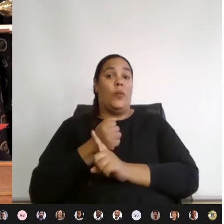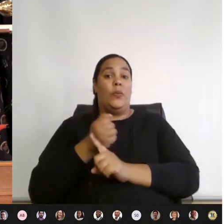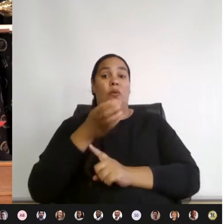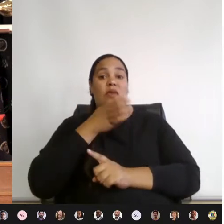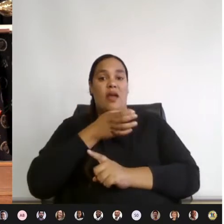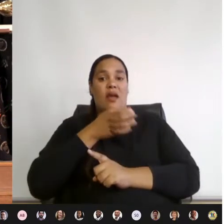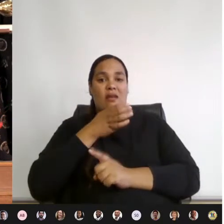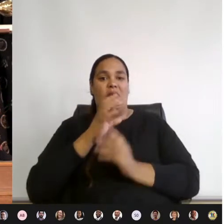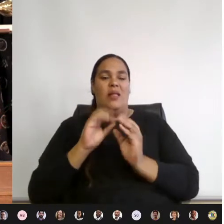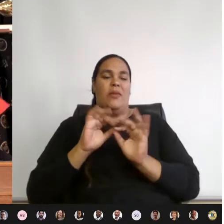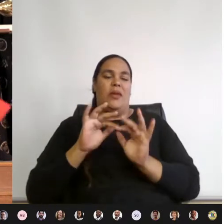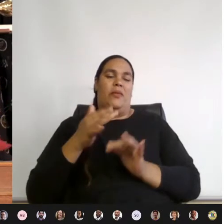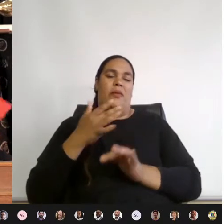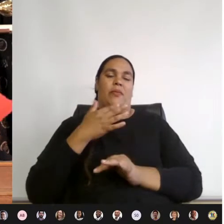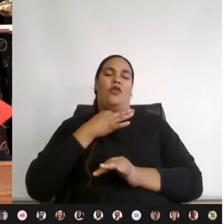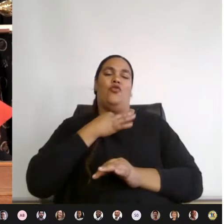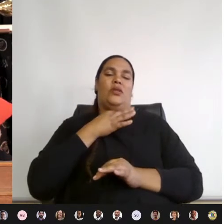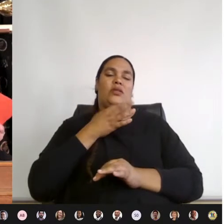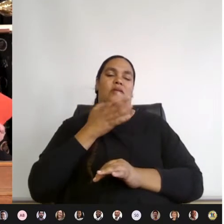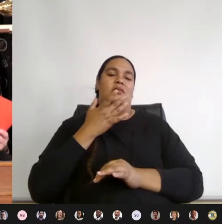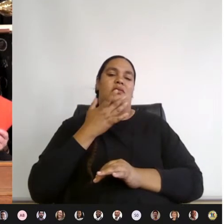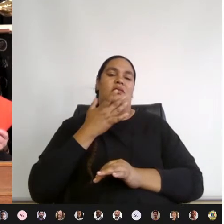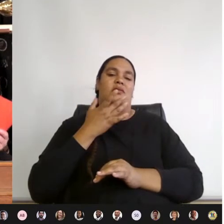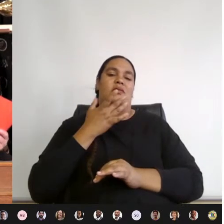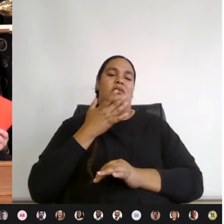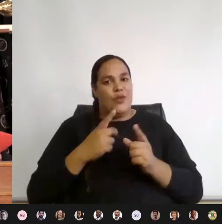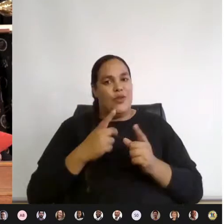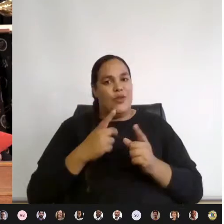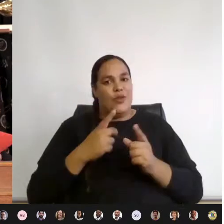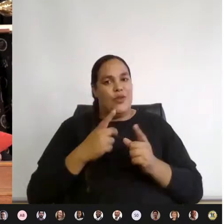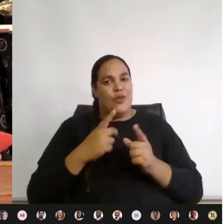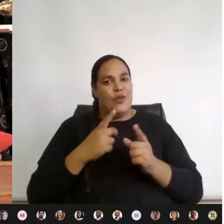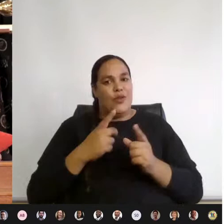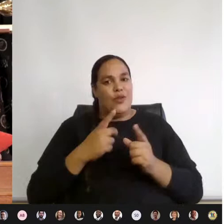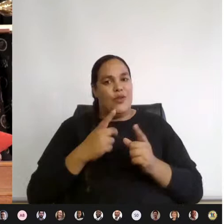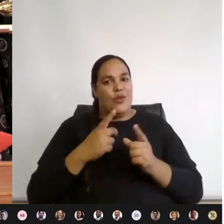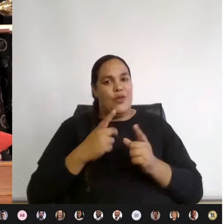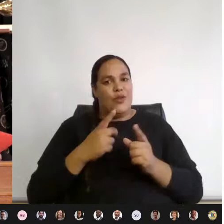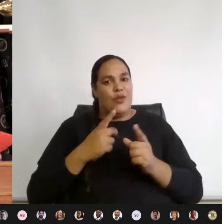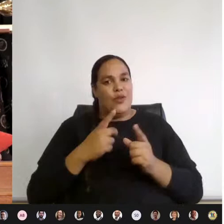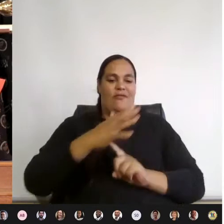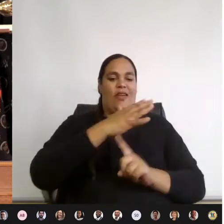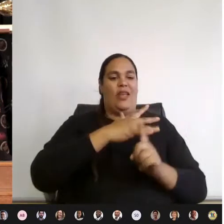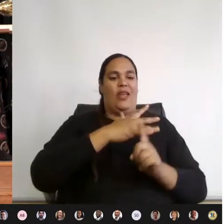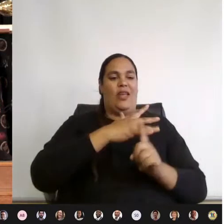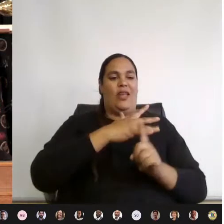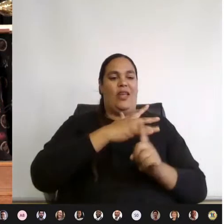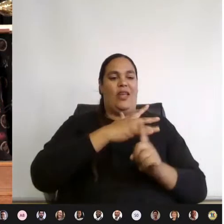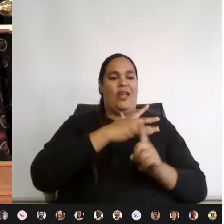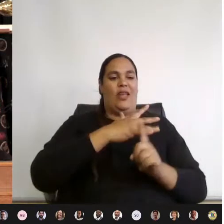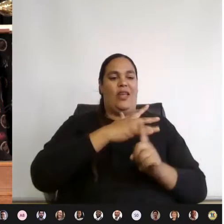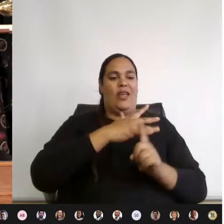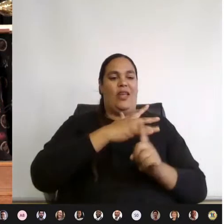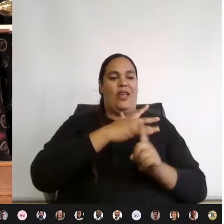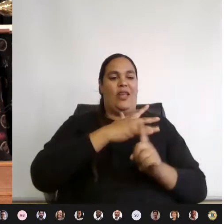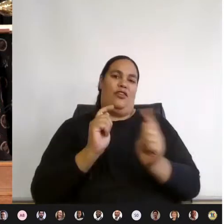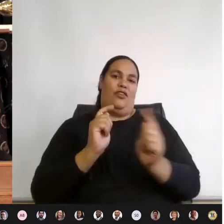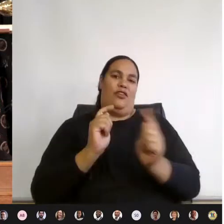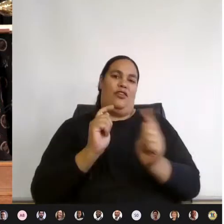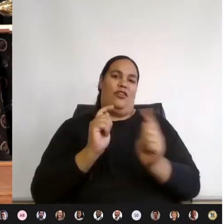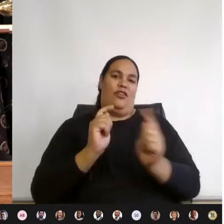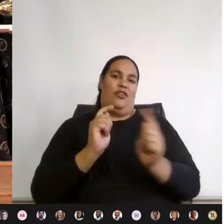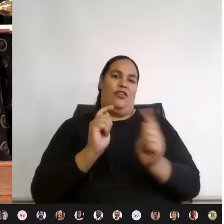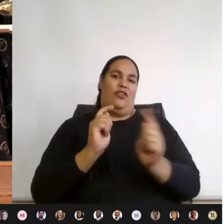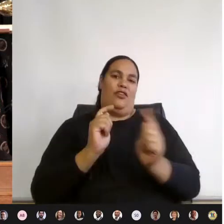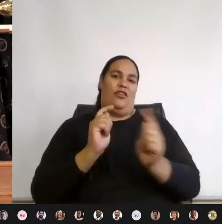people at risk. And of course, that is what we've got to do. We've got to create a regulatory environment that helps us with behavioral change for our